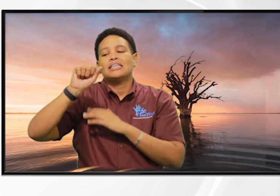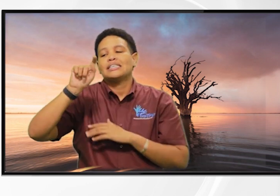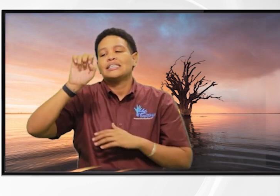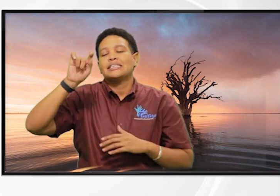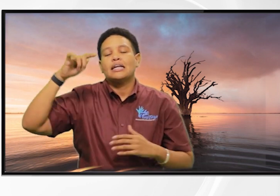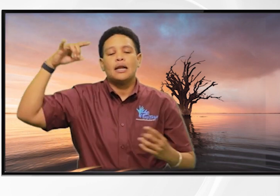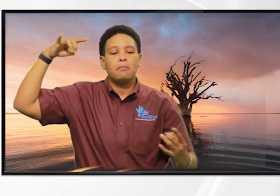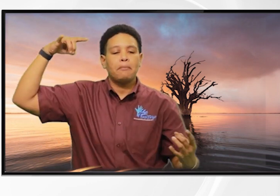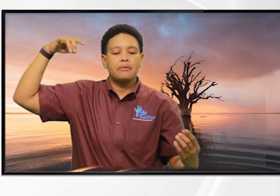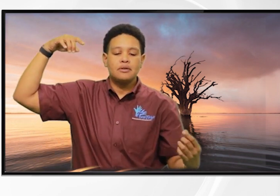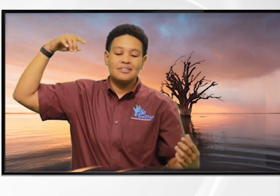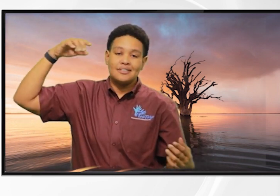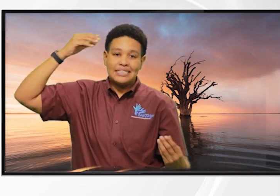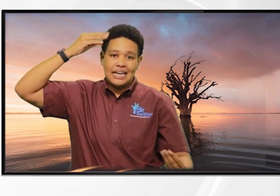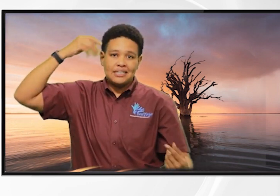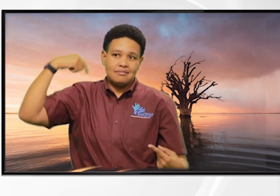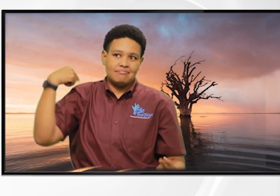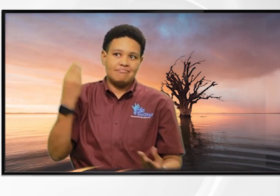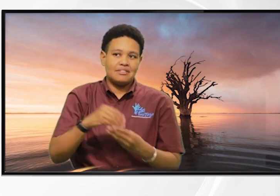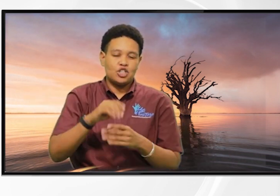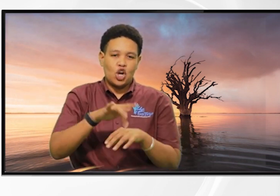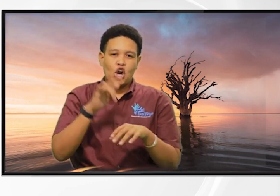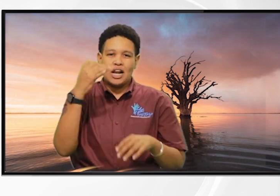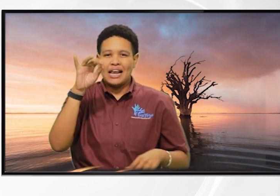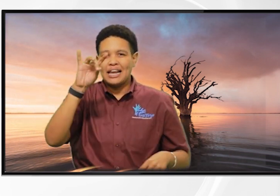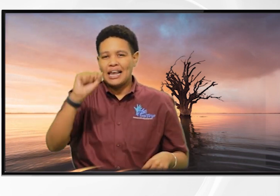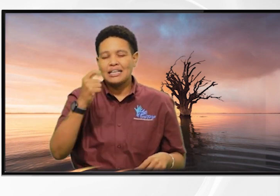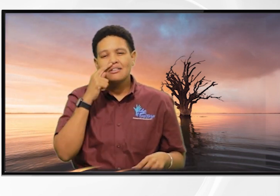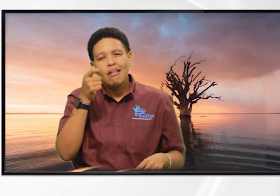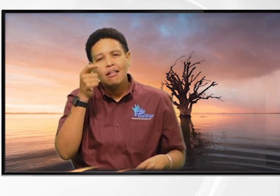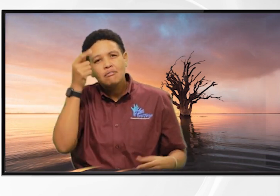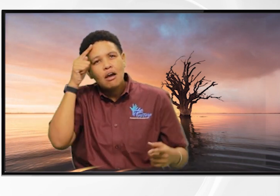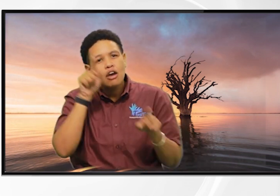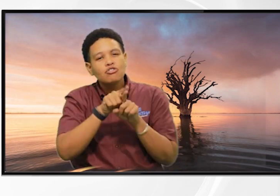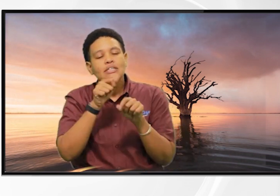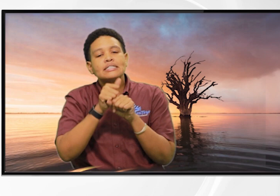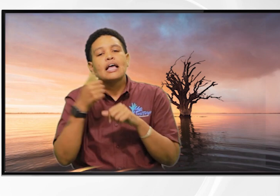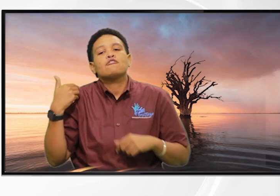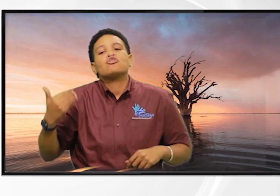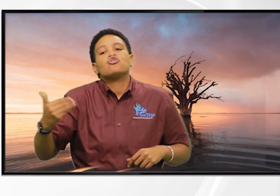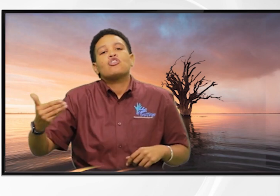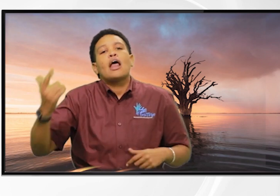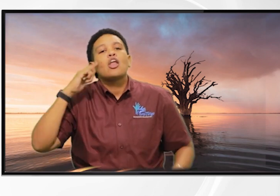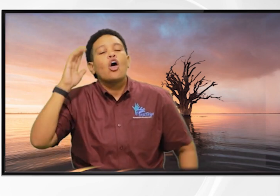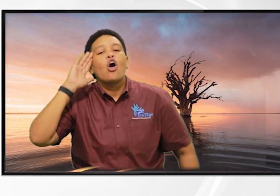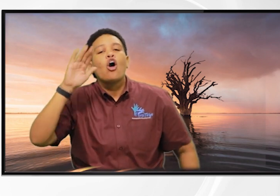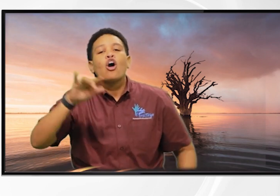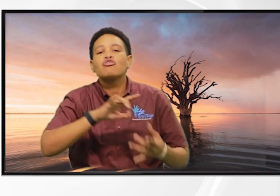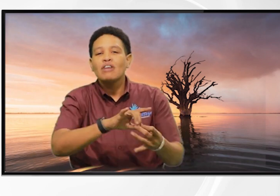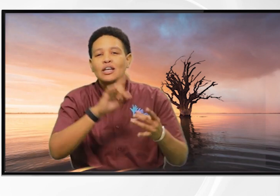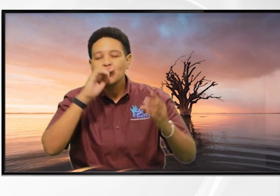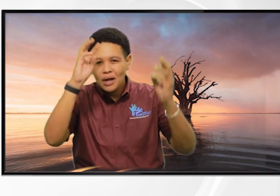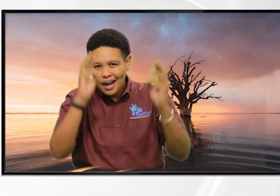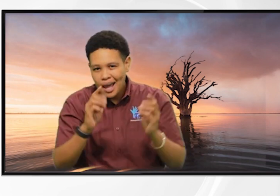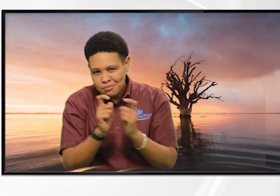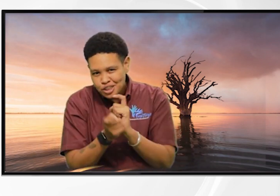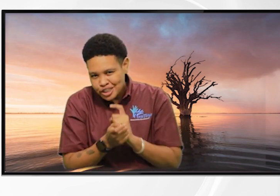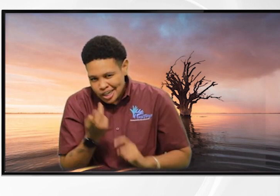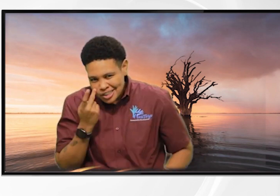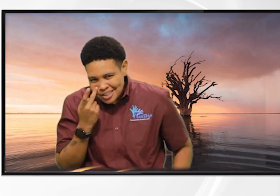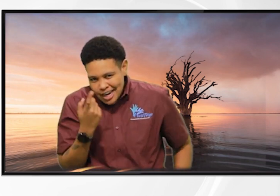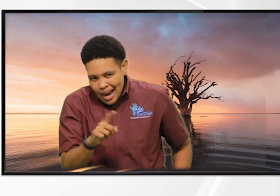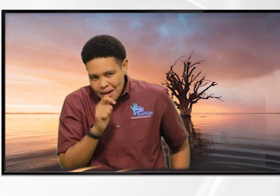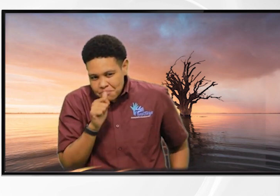in the early 1980s, there is little consensus that the trend has all been due to climate change.